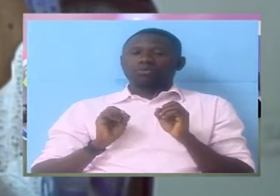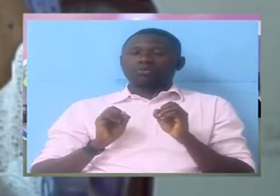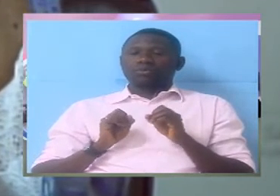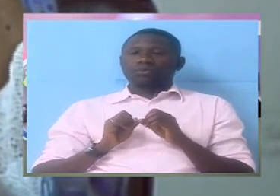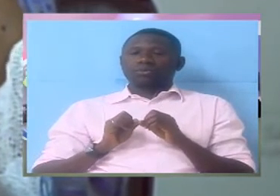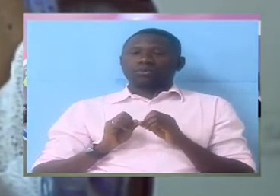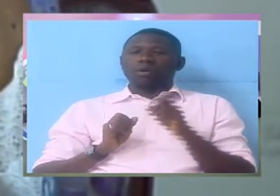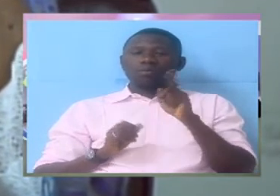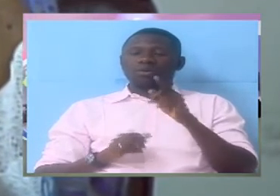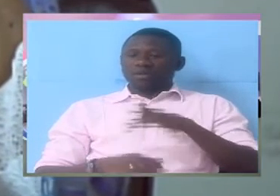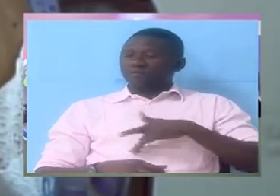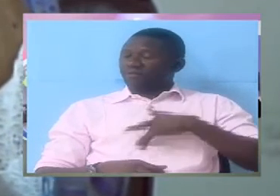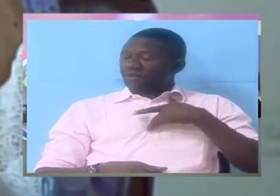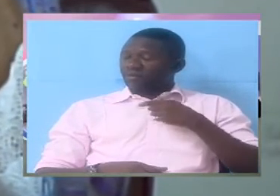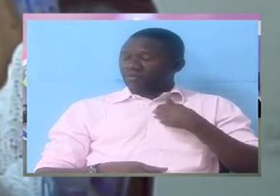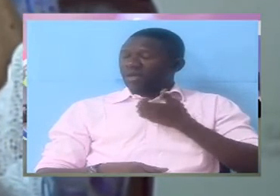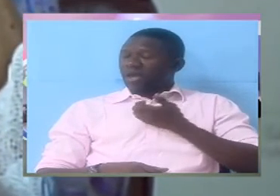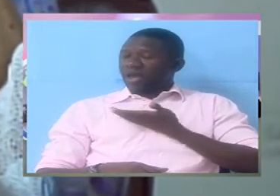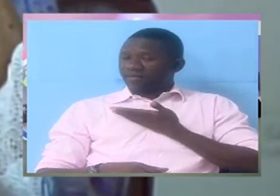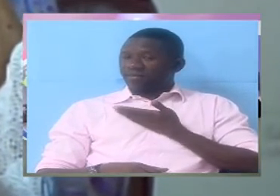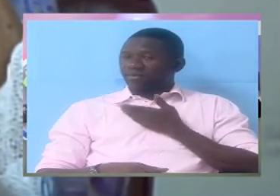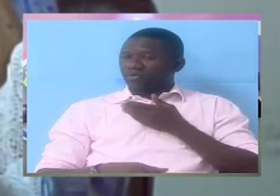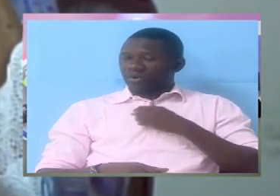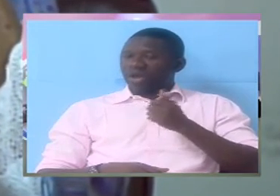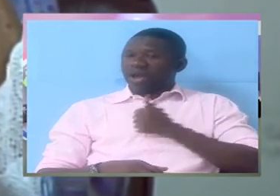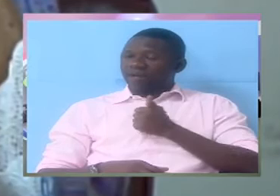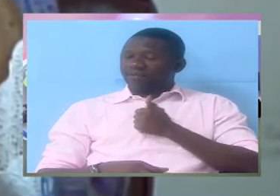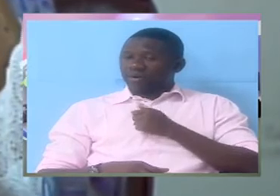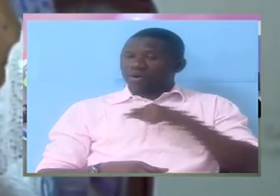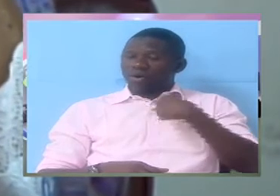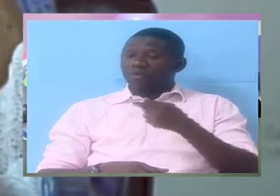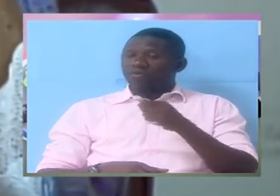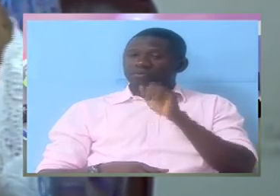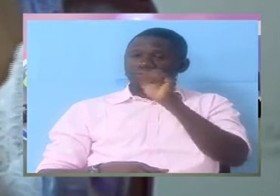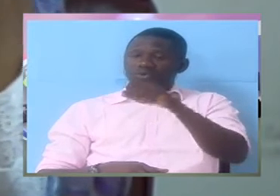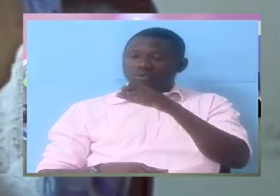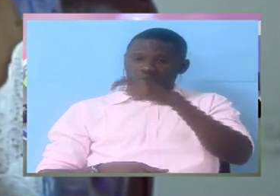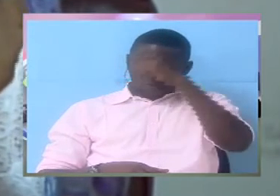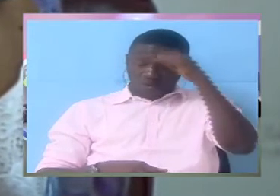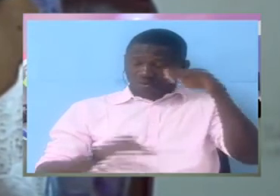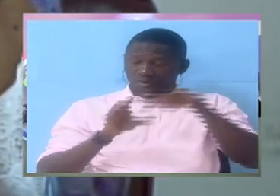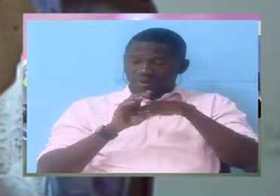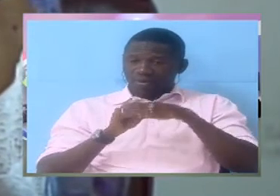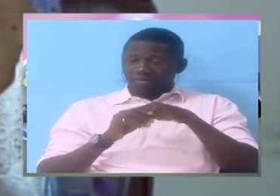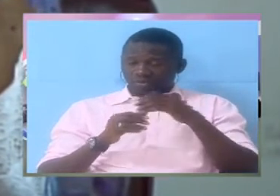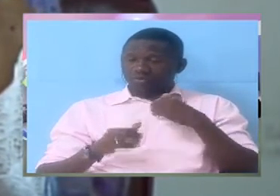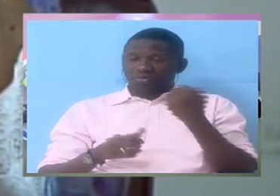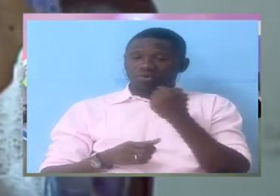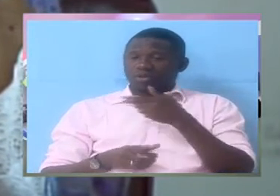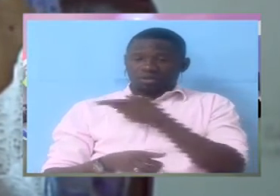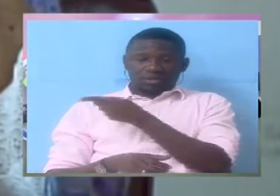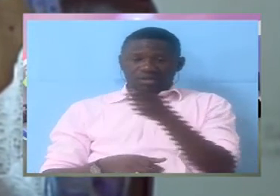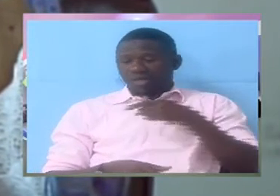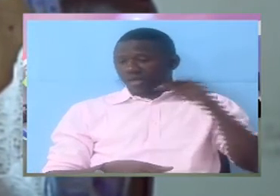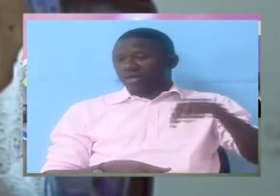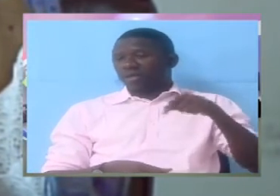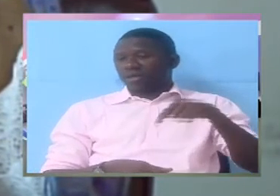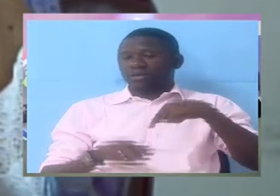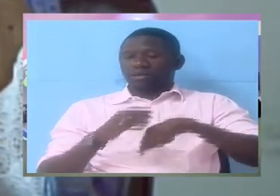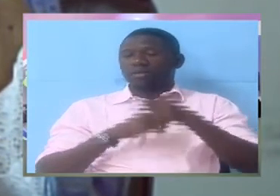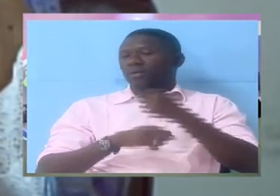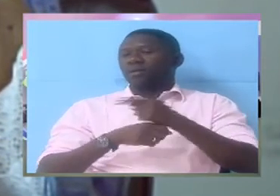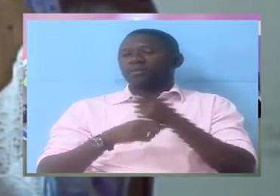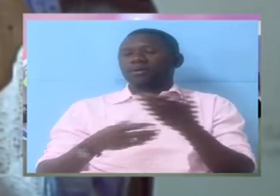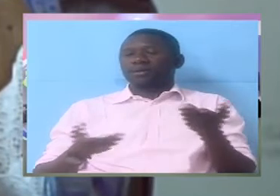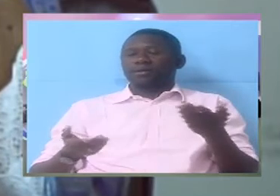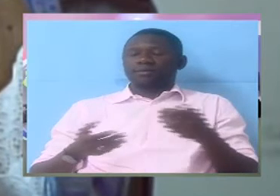But the feeling I get is that you are afraid of your colleagues as they are around. Bale ntenga mmenje na mira loto.